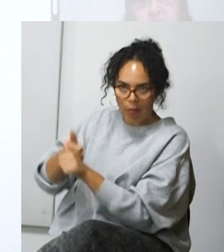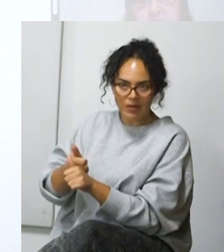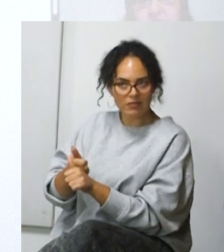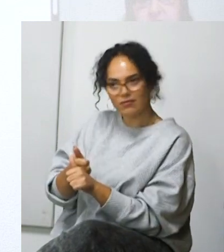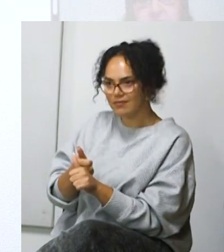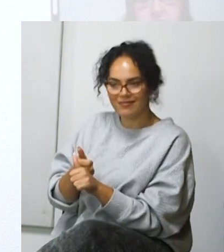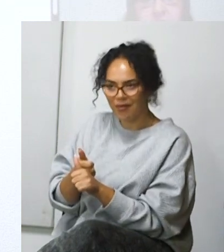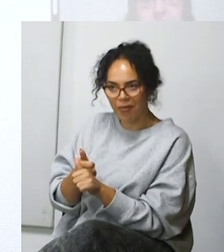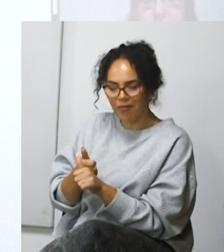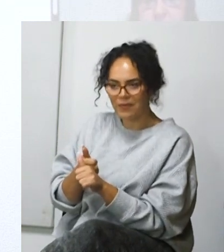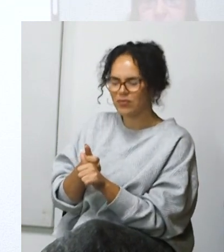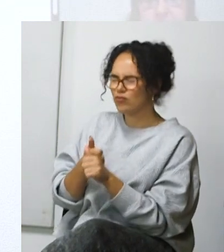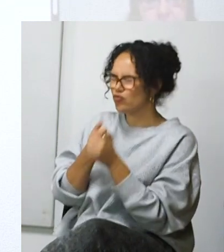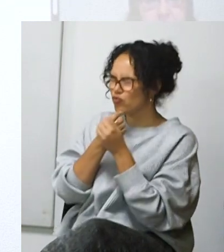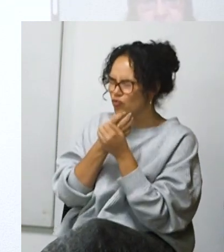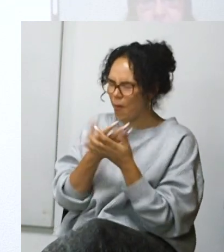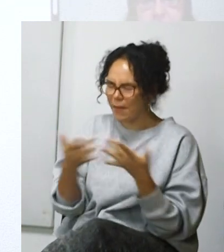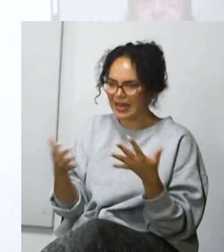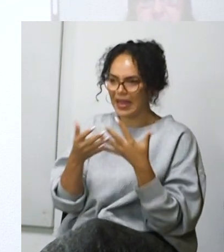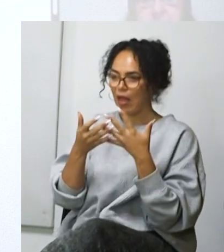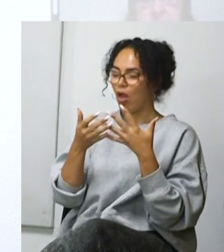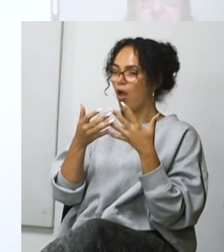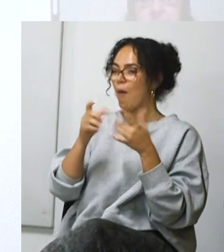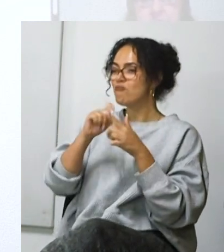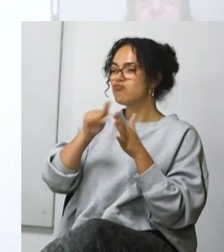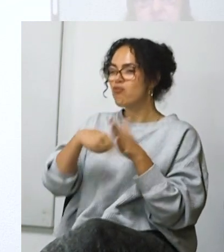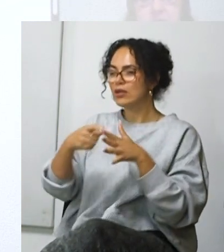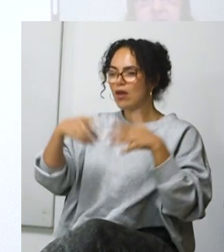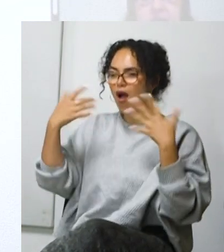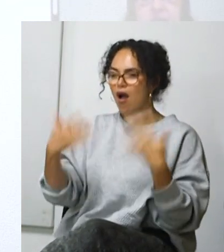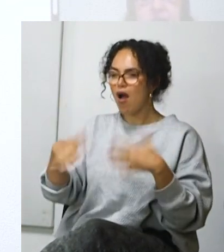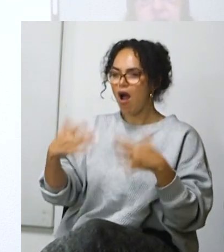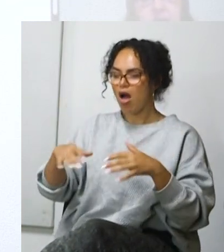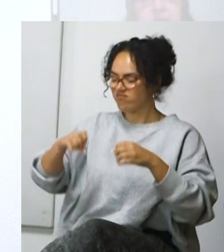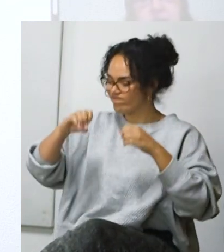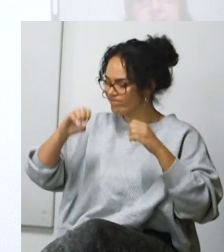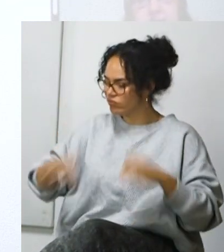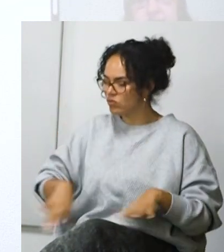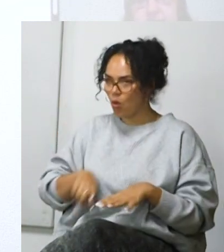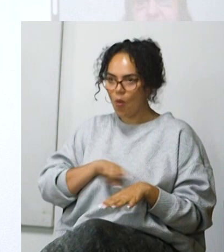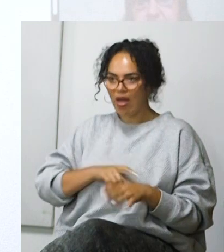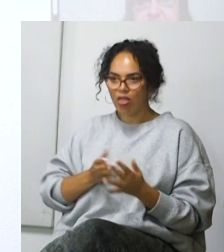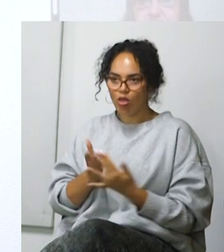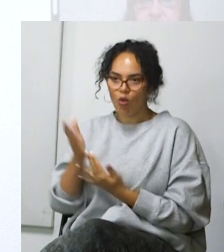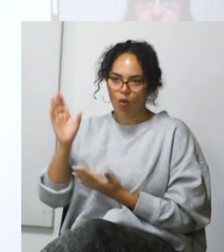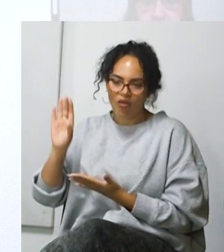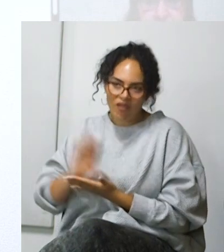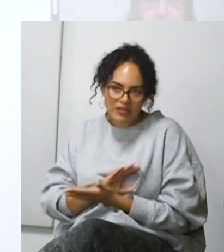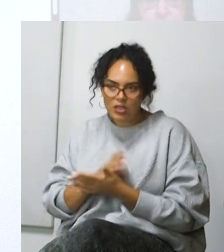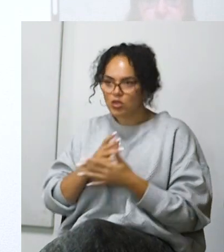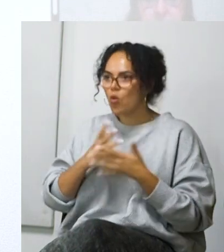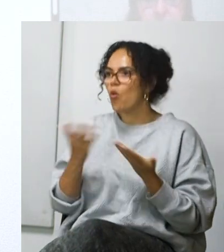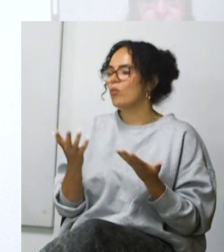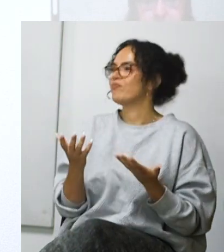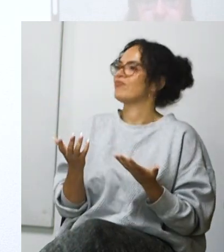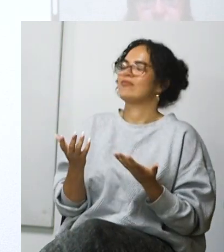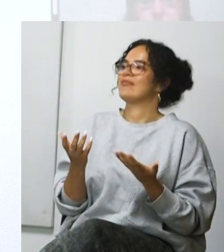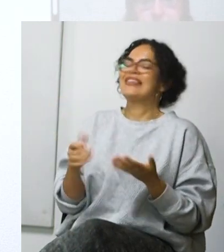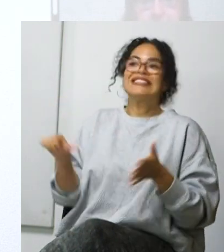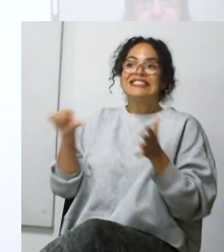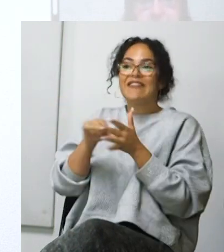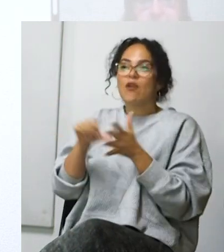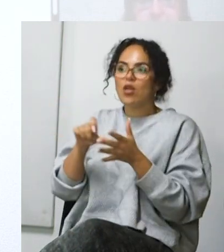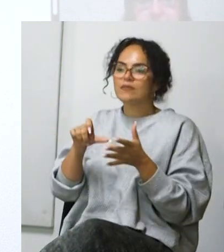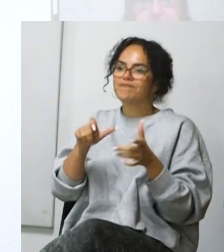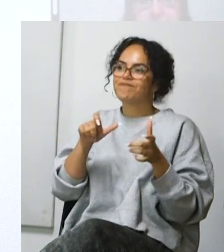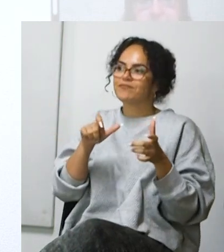great projects that have lost funding and disappeared. And it's really hard to make sustained change when everything is